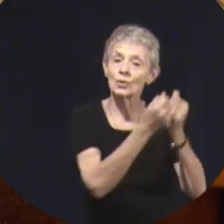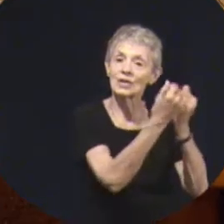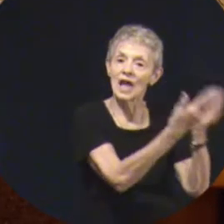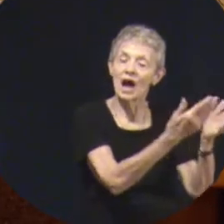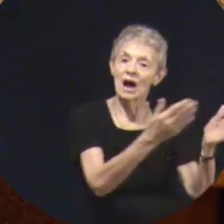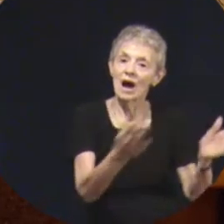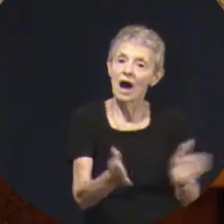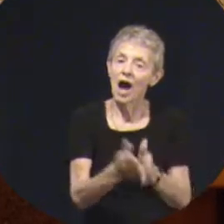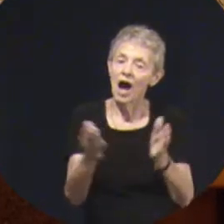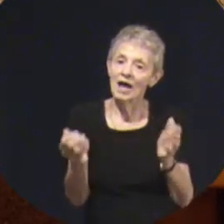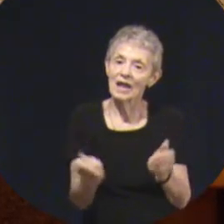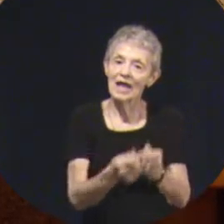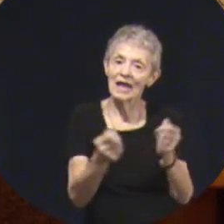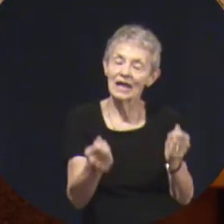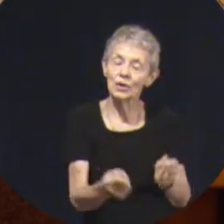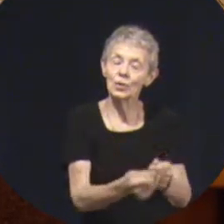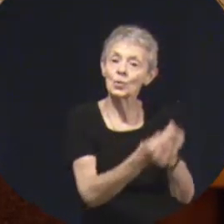Alleluia,